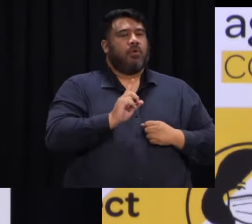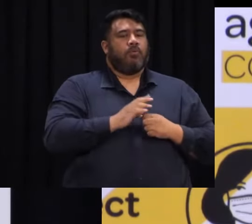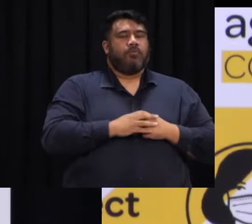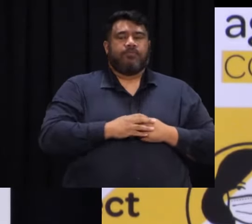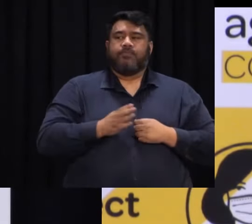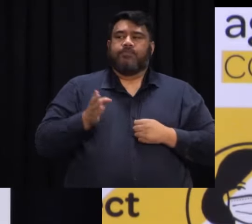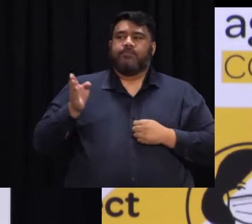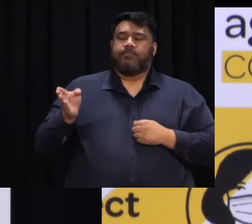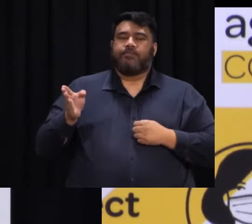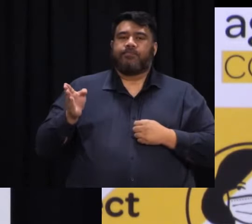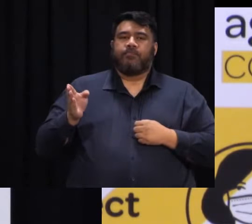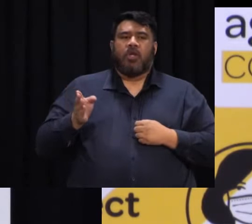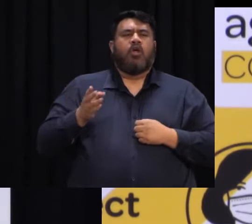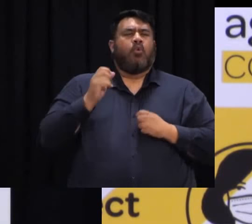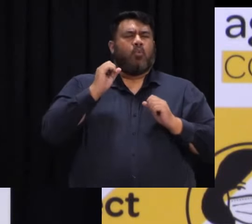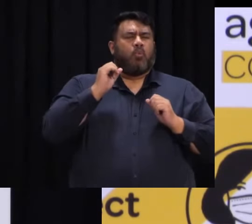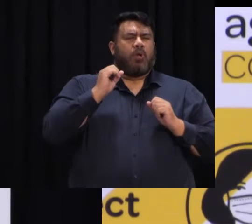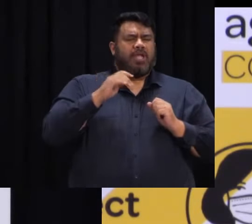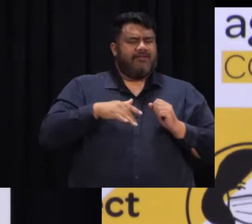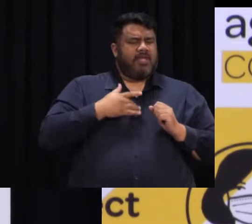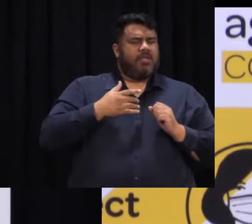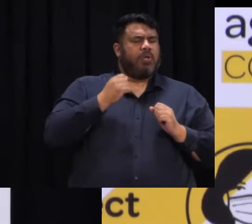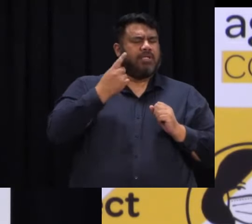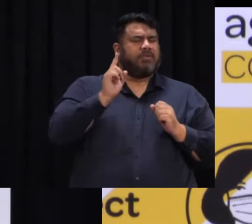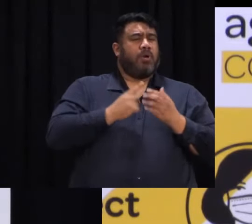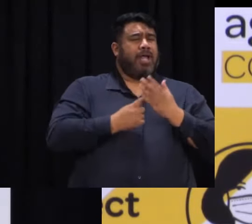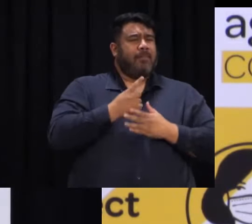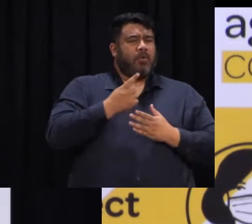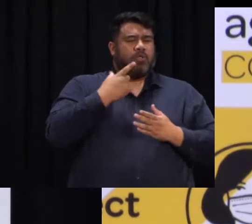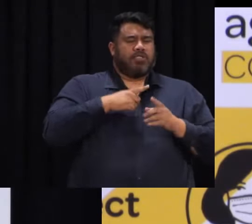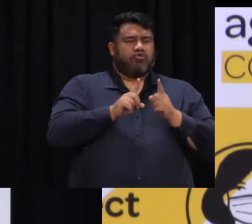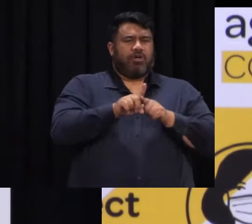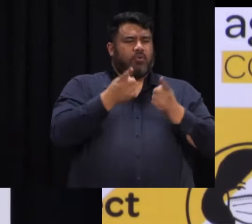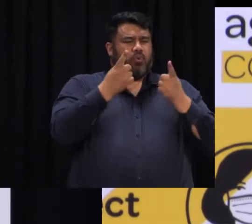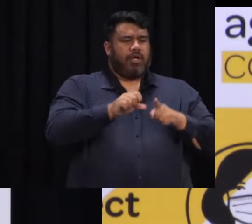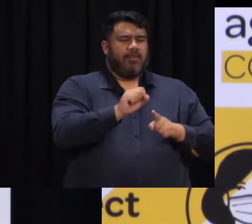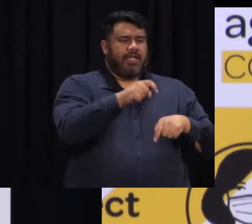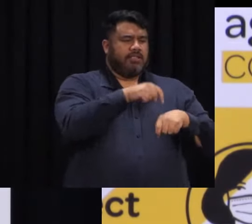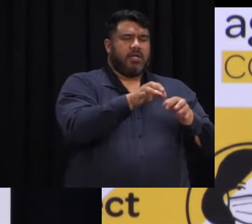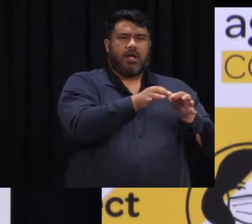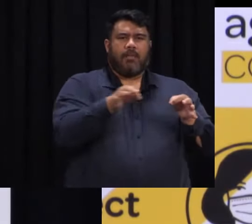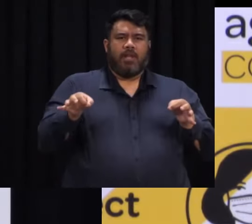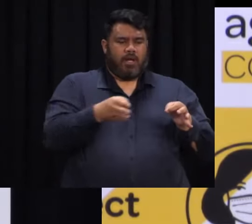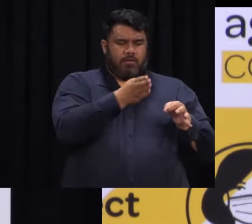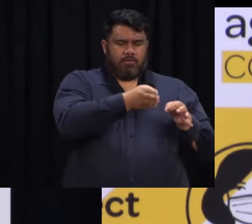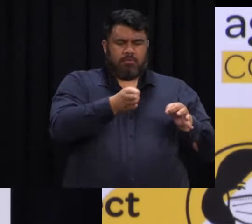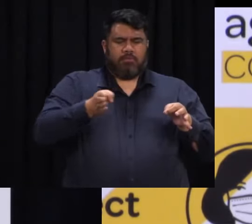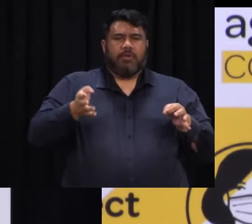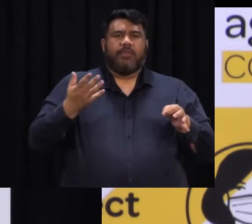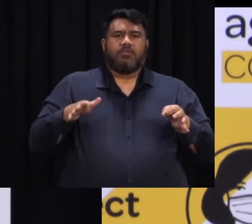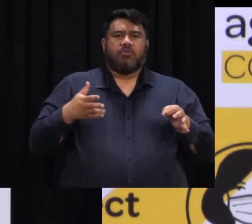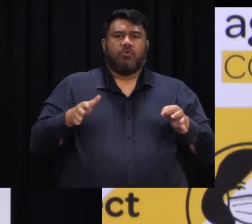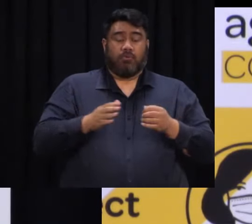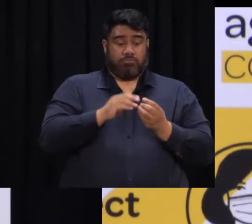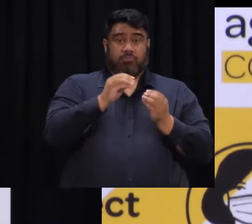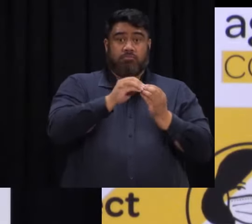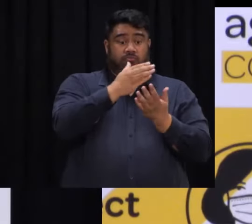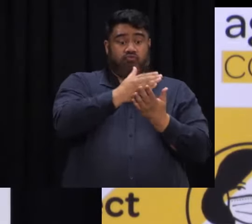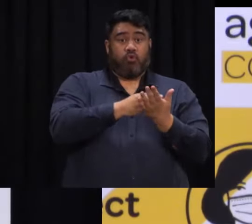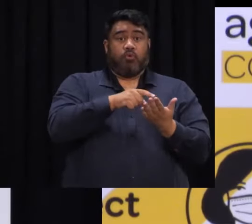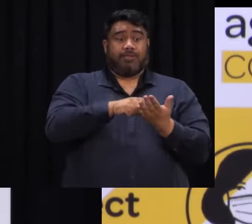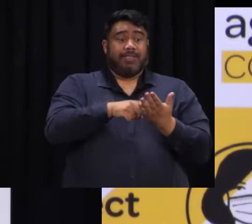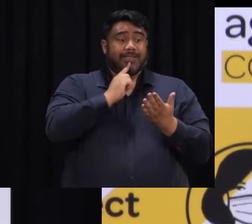understanding of what has happened. What we're trying to do is place this individual in the timeline. So it was within the bail conditions of this person to be supported to